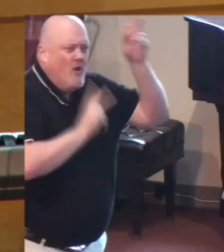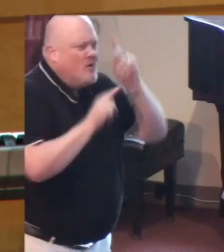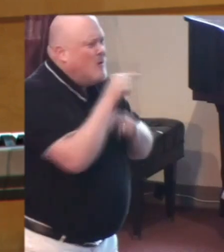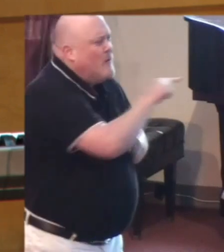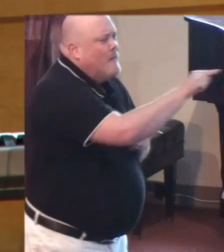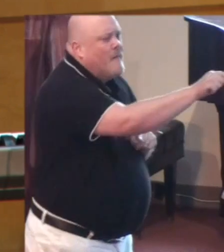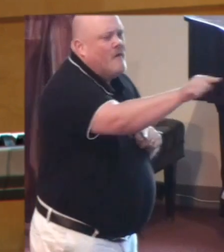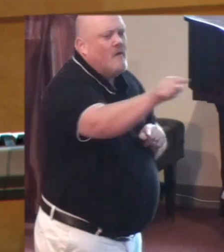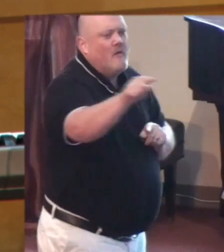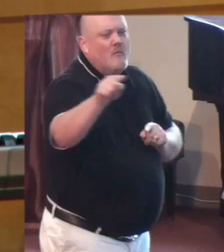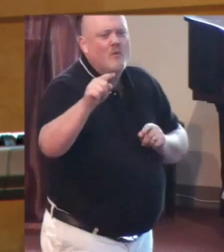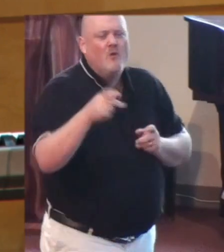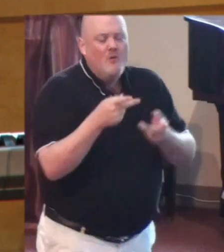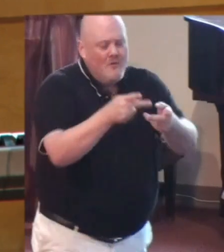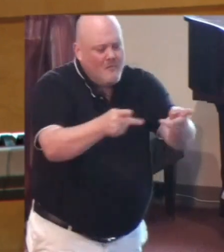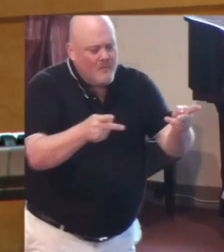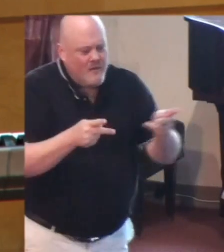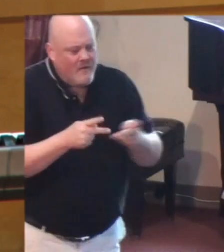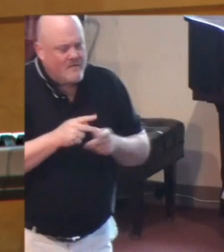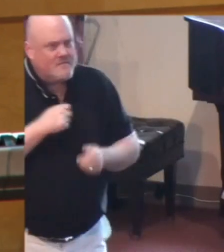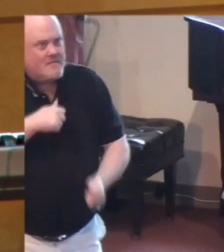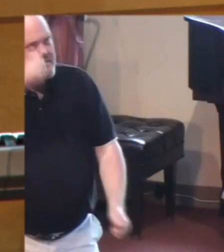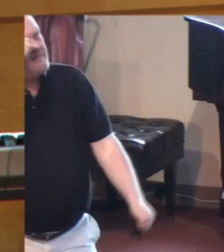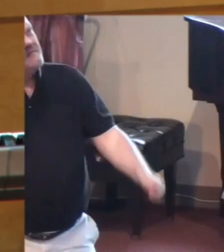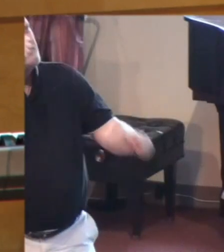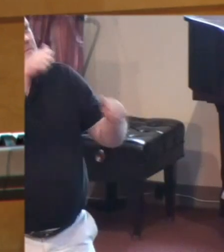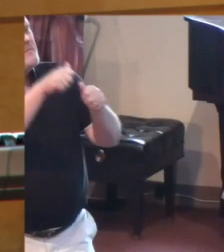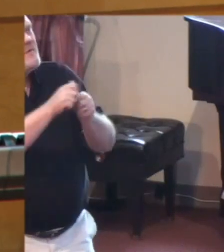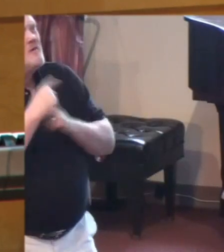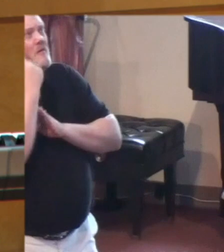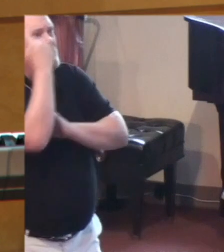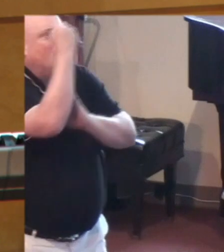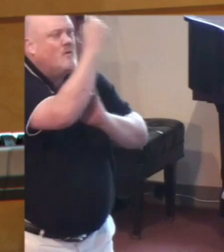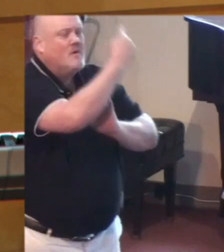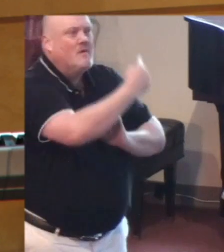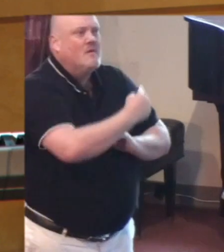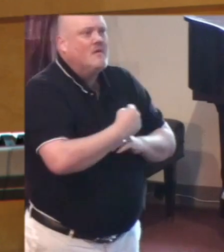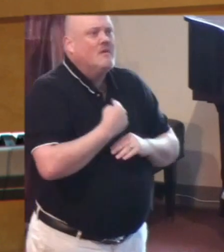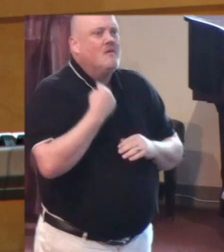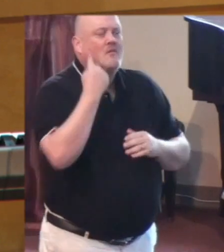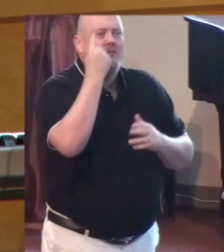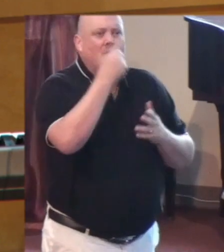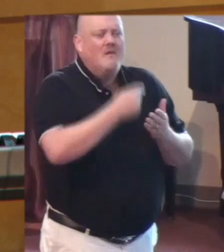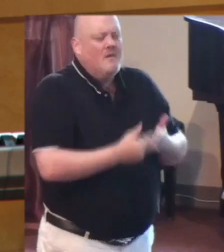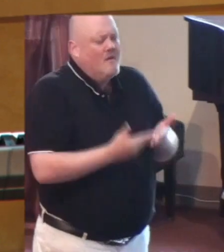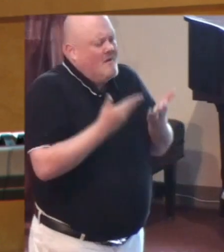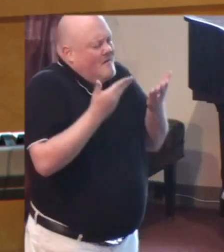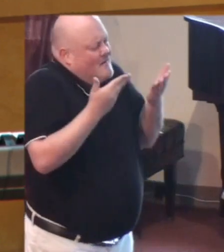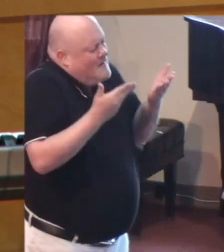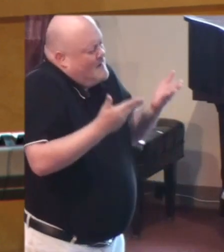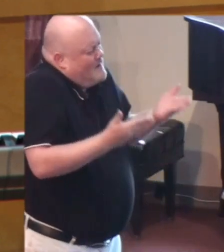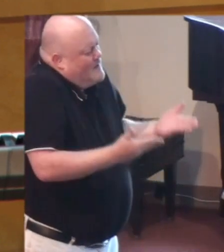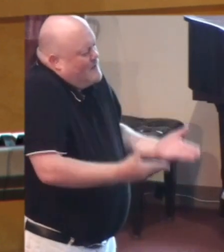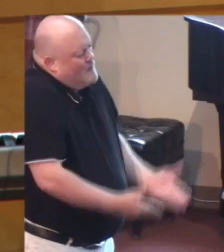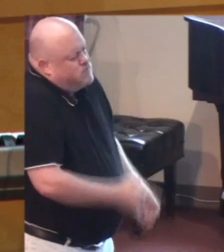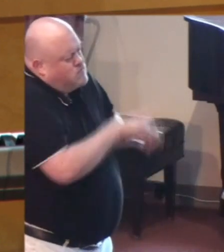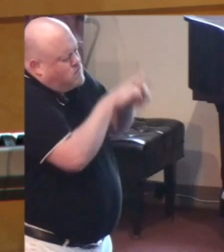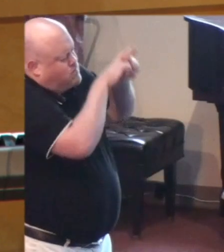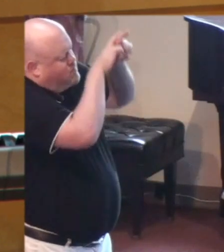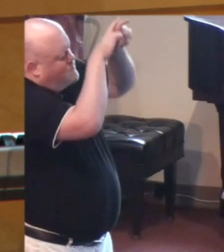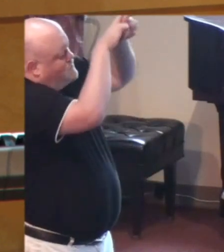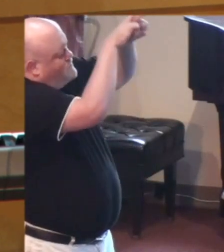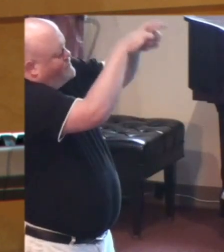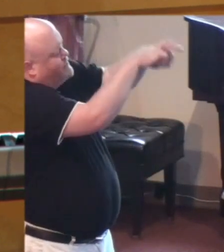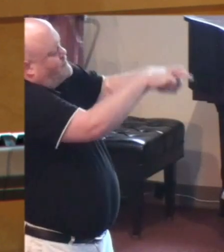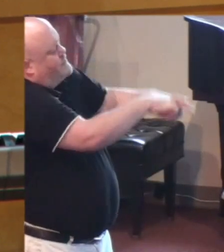places, memories and faces are just way too heavy, it